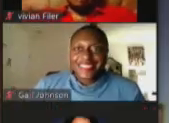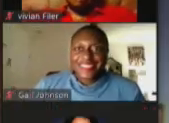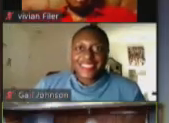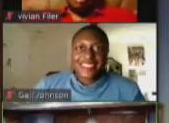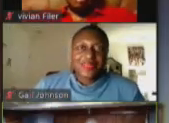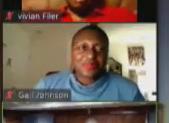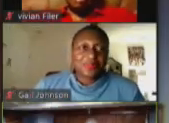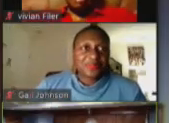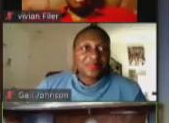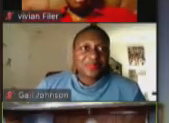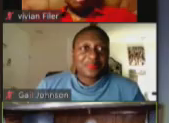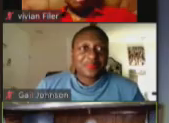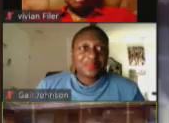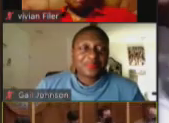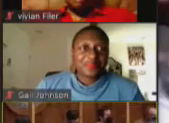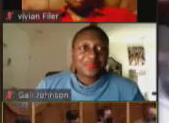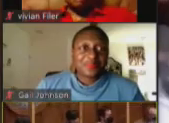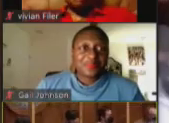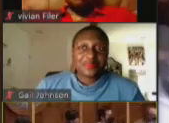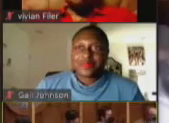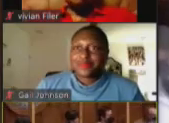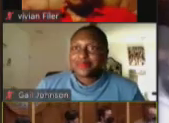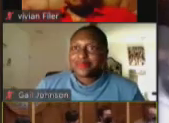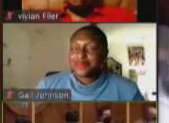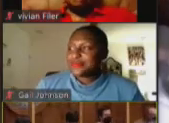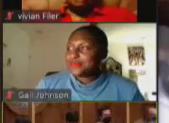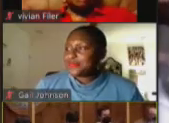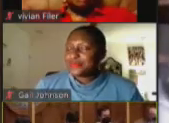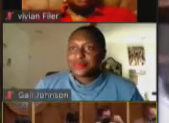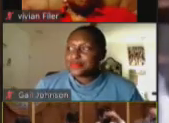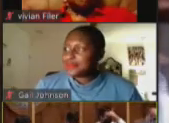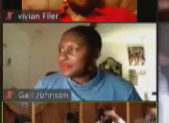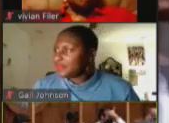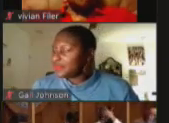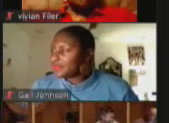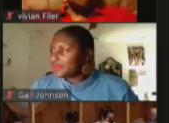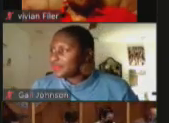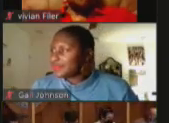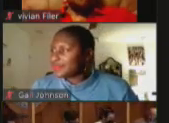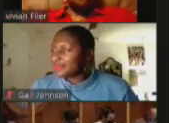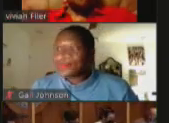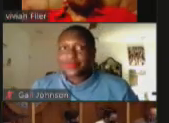Thank you. Thanks for being here. All right, Madam Clerk, our last proclamation. Next, we have Proclamation